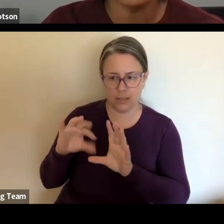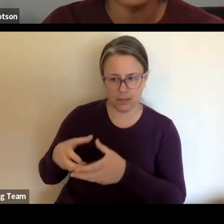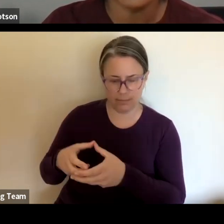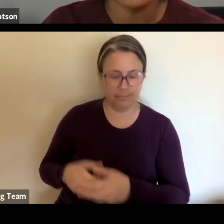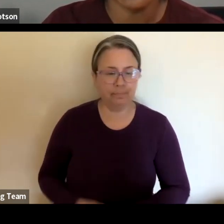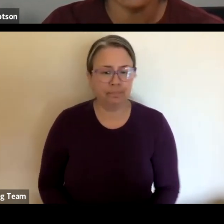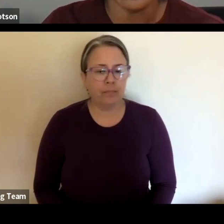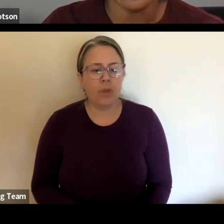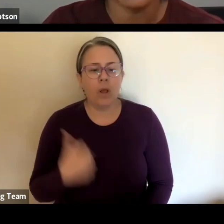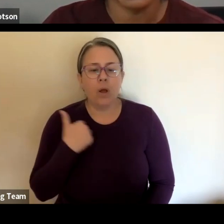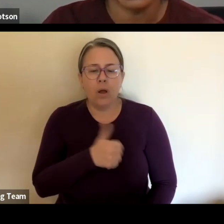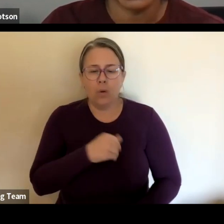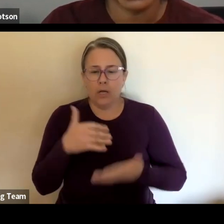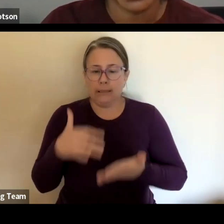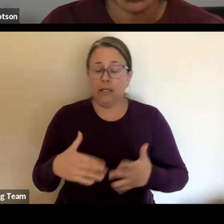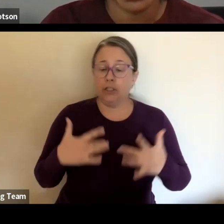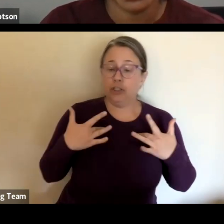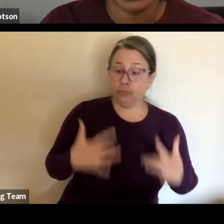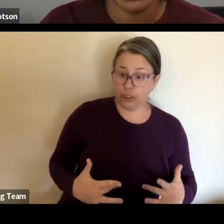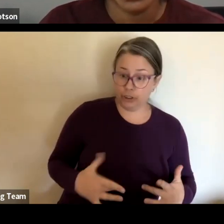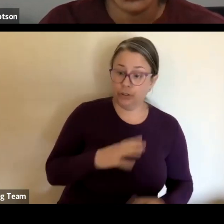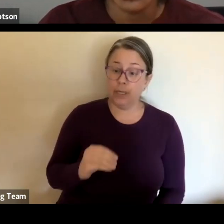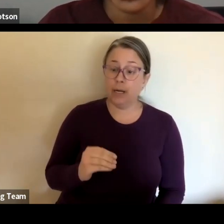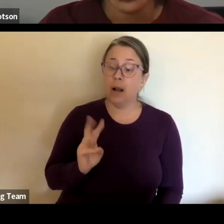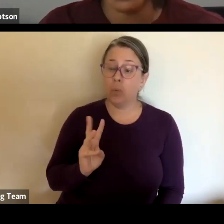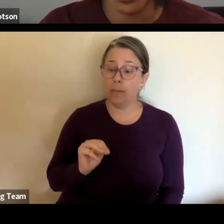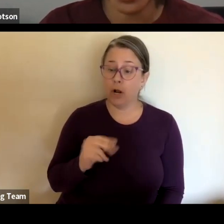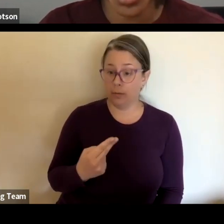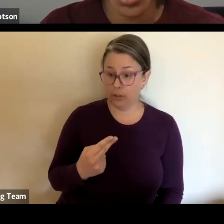hyperintensities interacted to increase dementia risk.